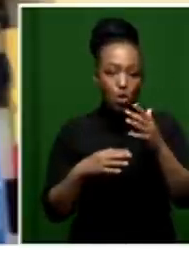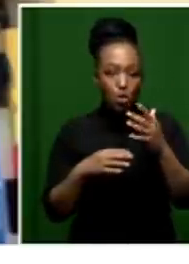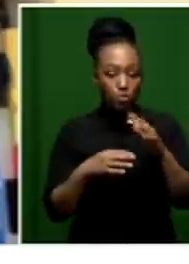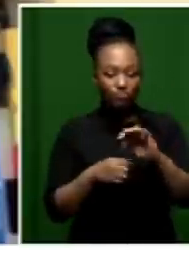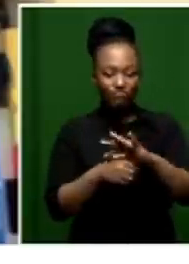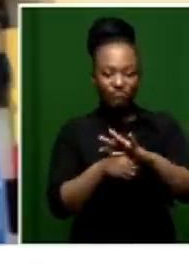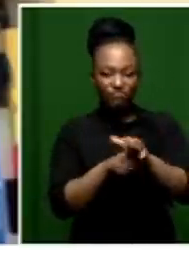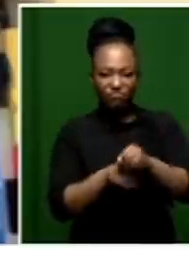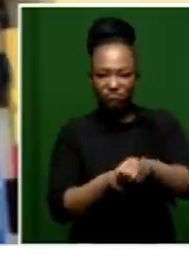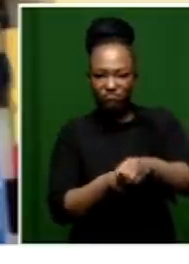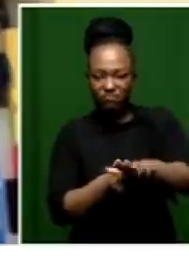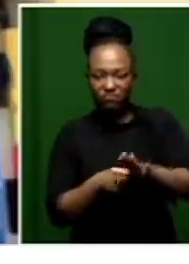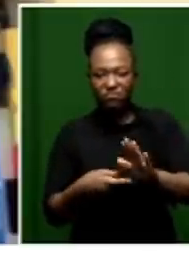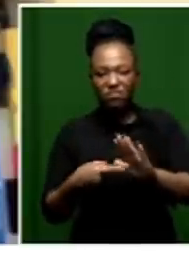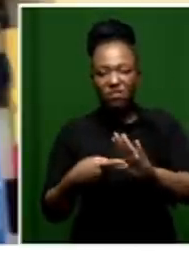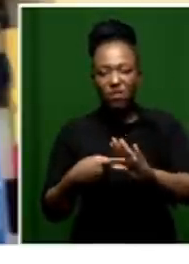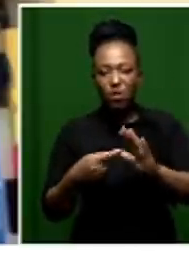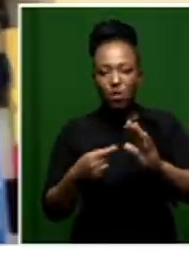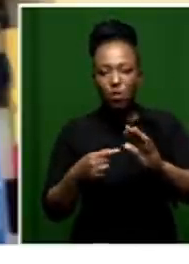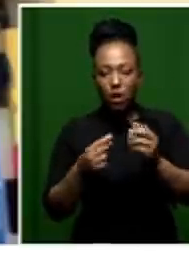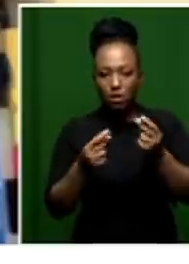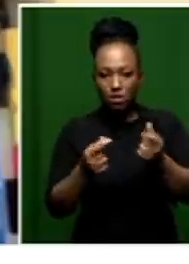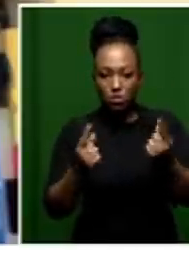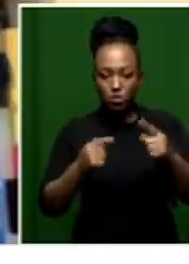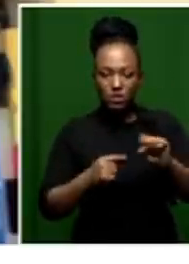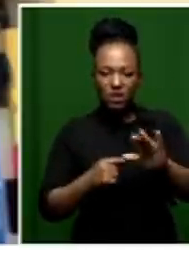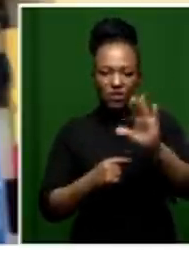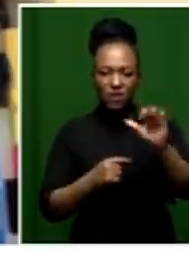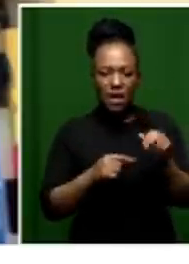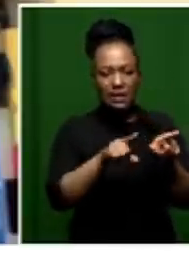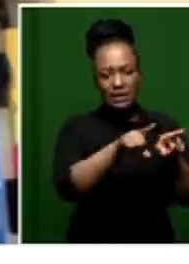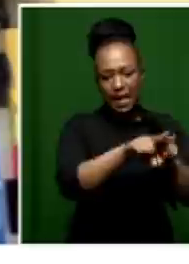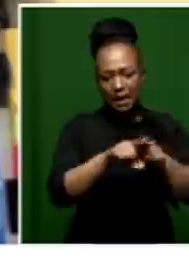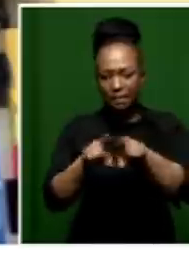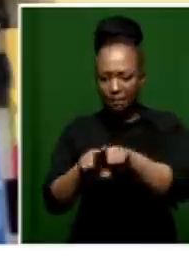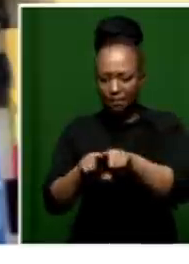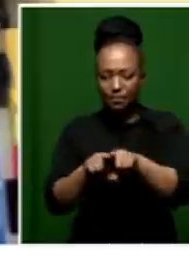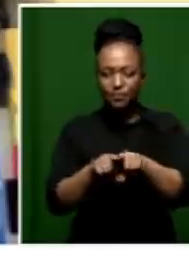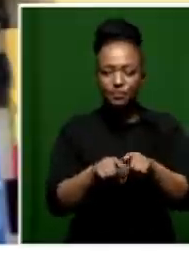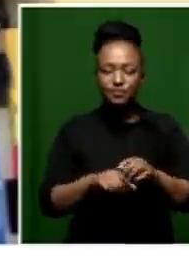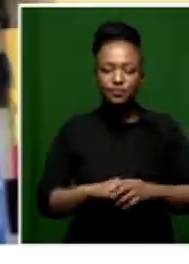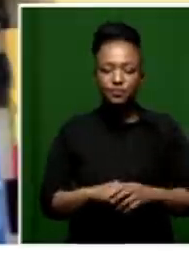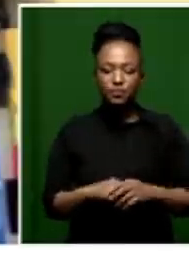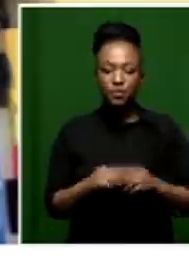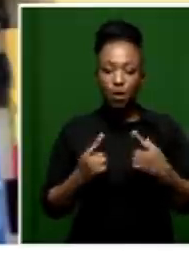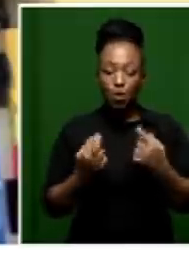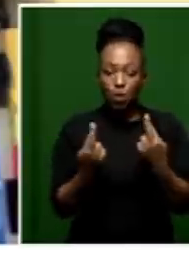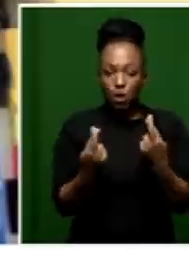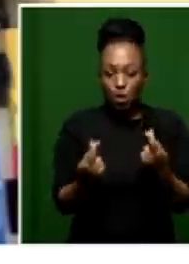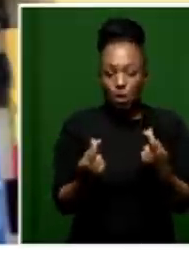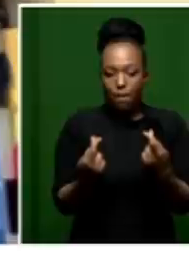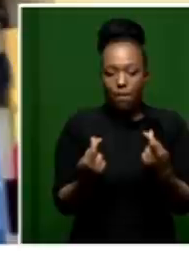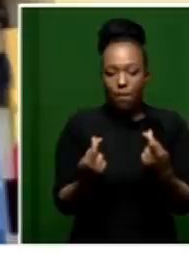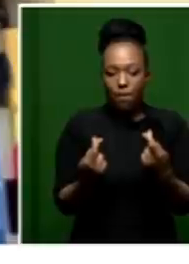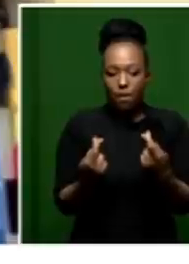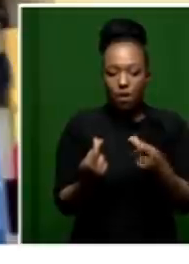that the disease symptoms were quite similar, yeah. And our biggest hope it is that this variant developed